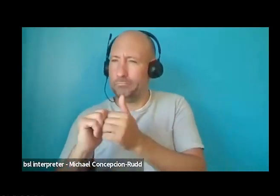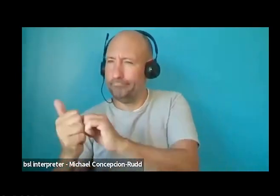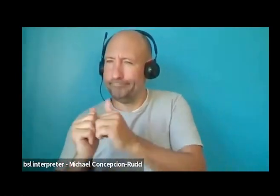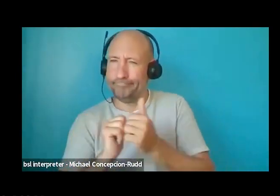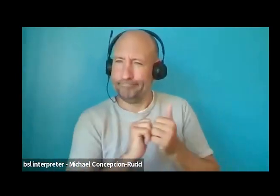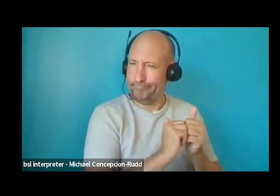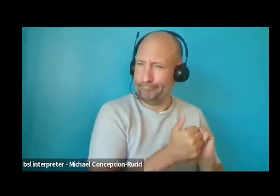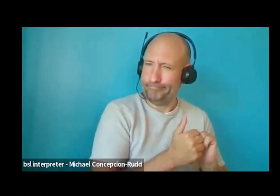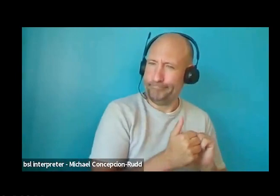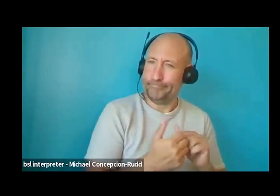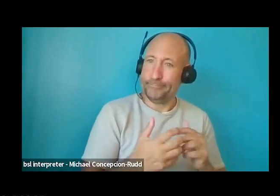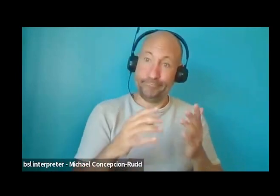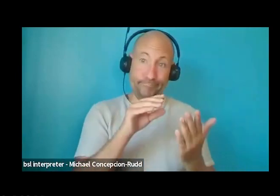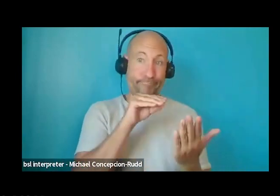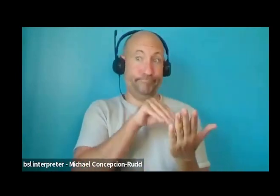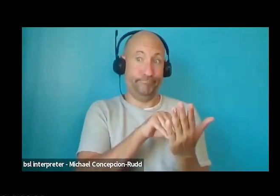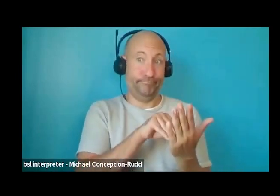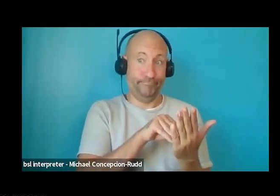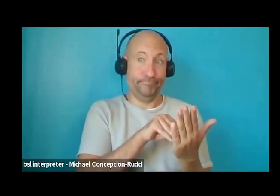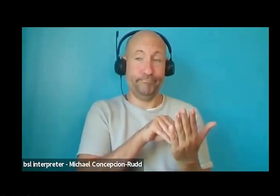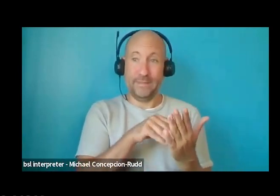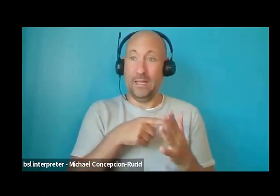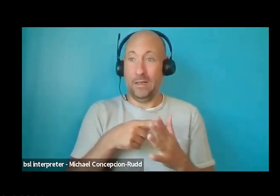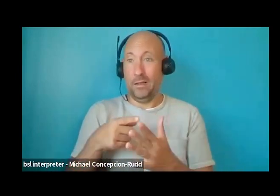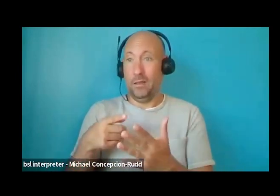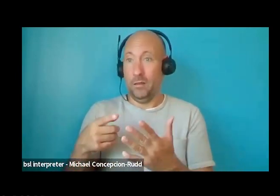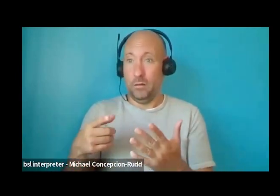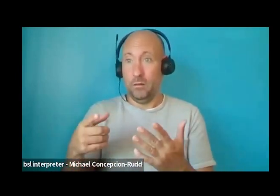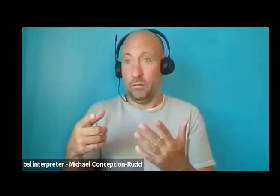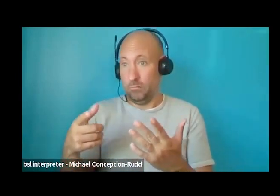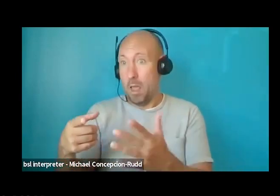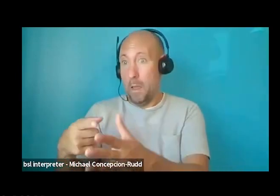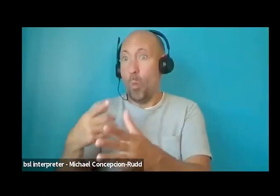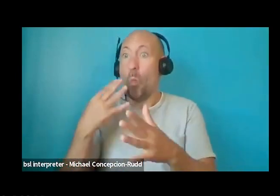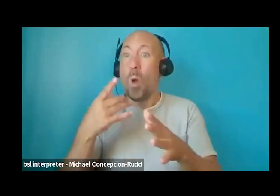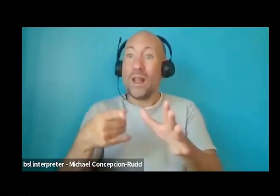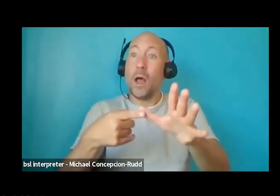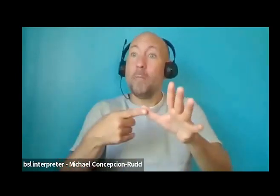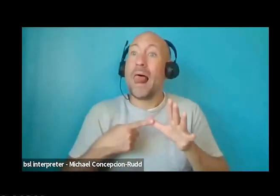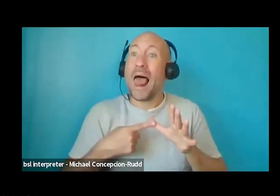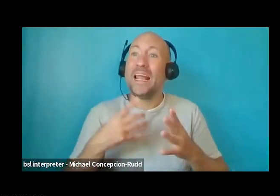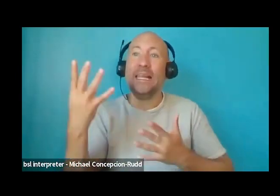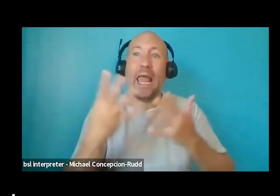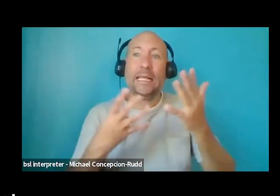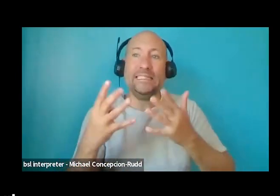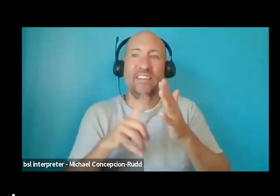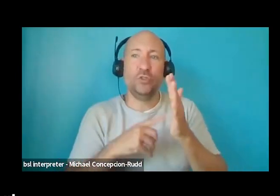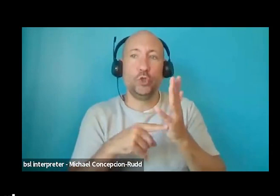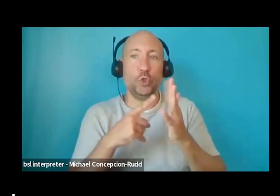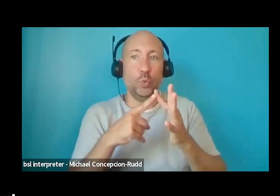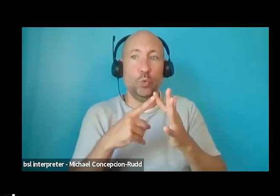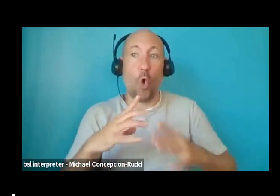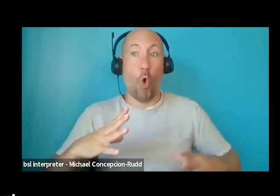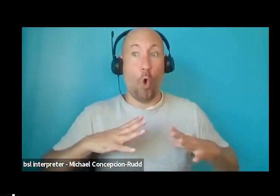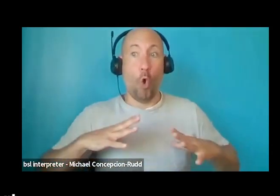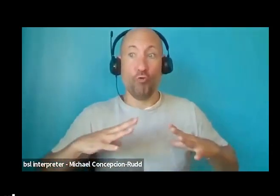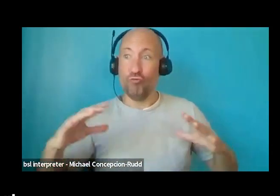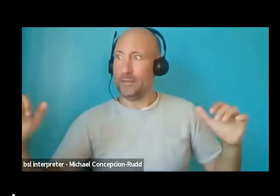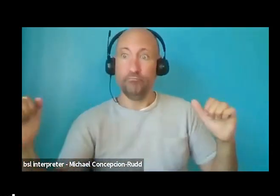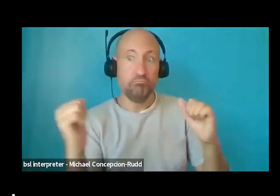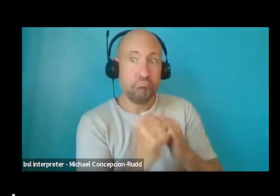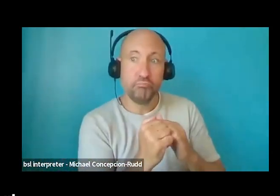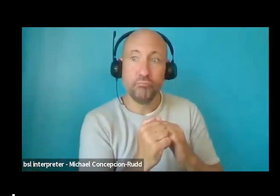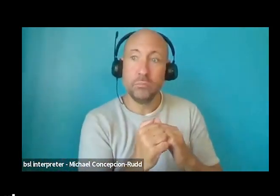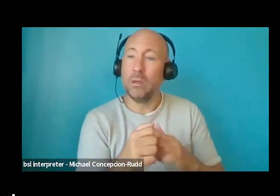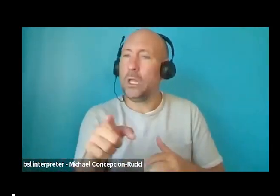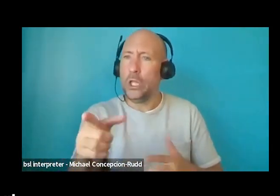must already be in place by the time you or the Italian host applies on 19th of June. And I reiterate that if you need